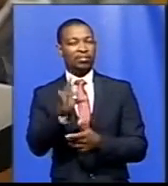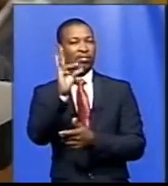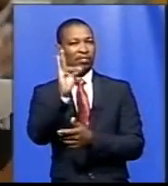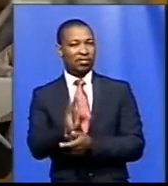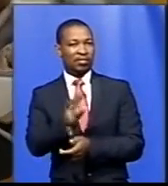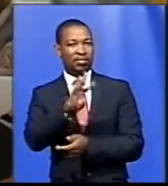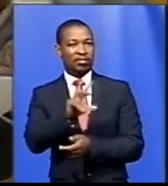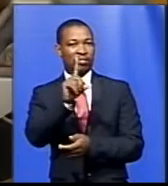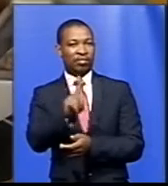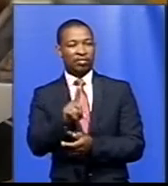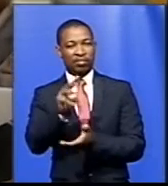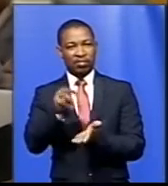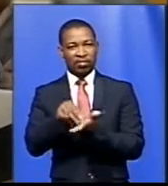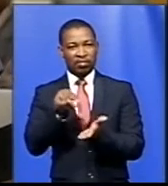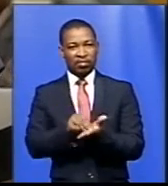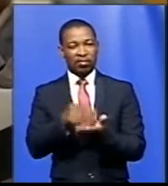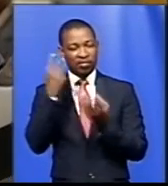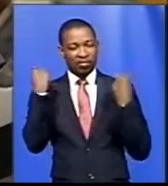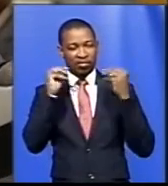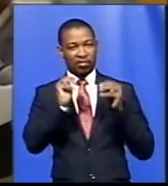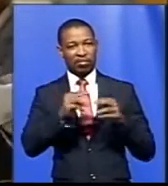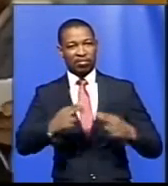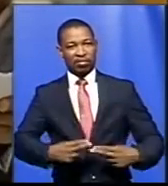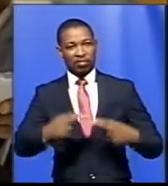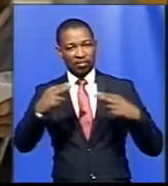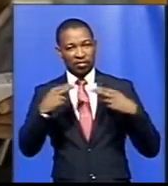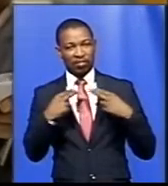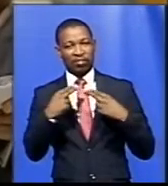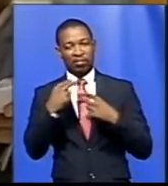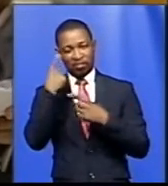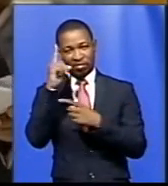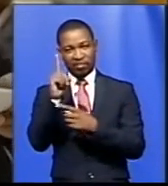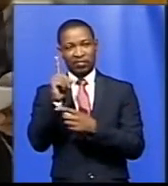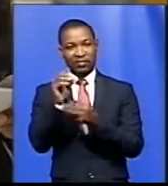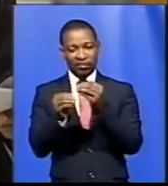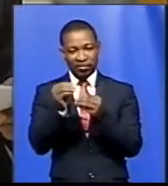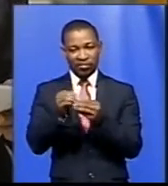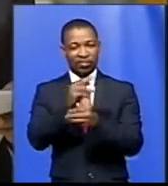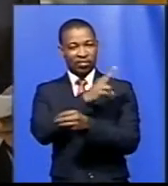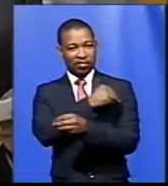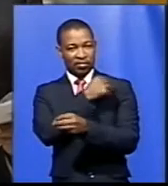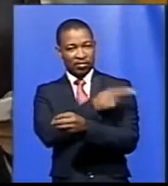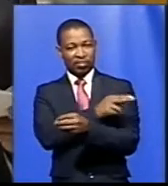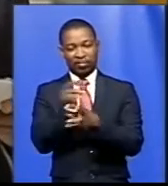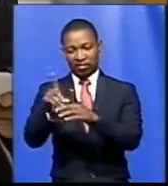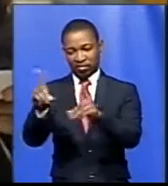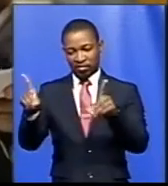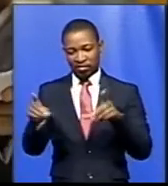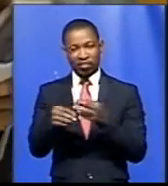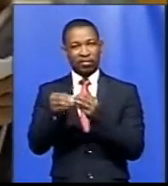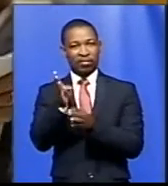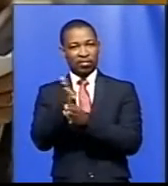741 million, is proposed for the Minister of Health to cater for upgrading of health facilities and construction